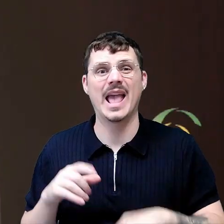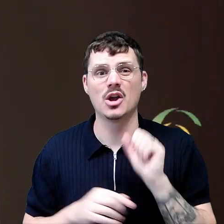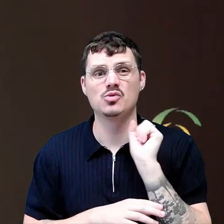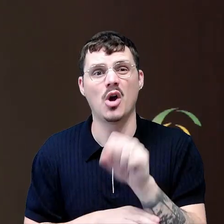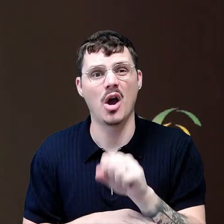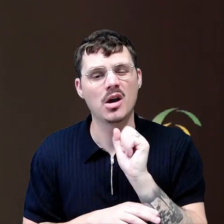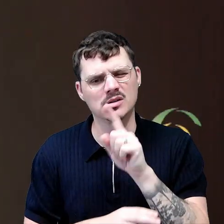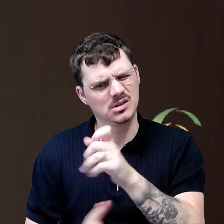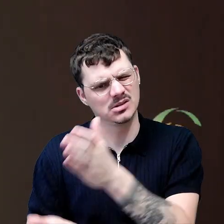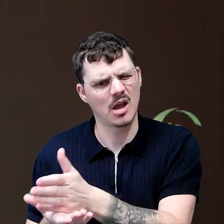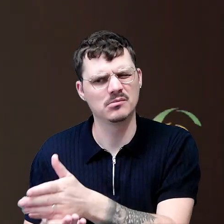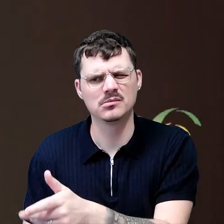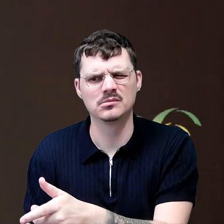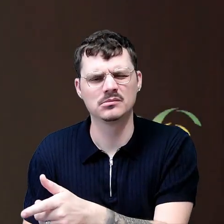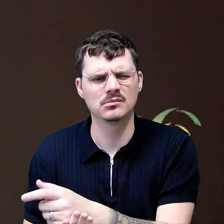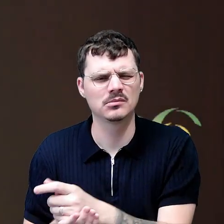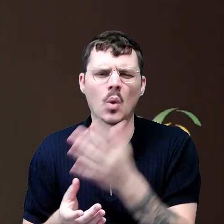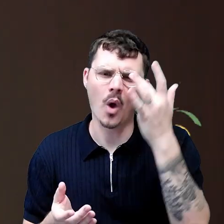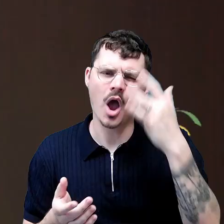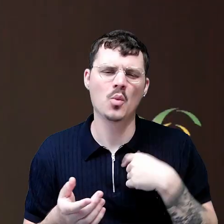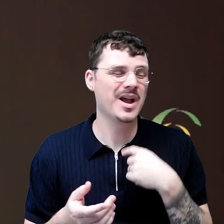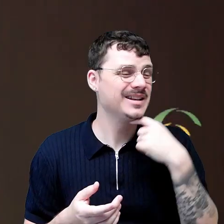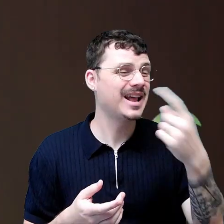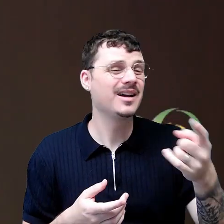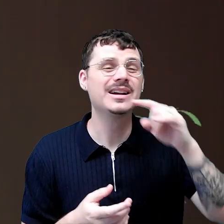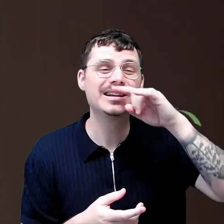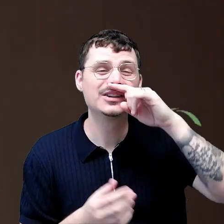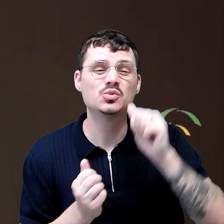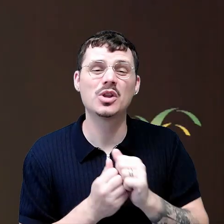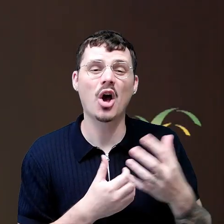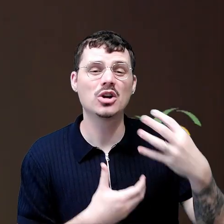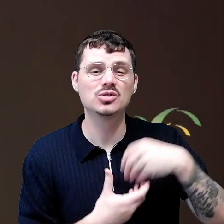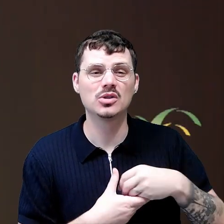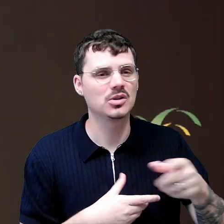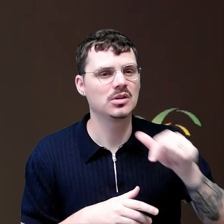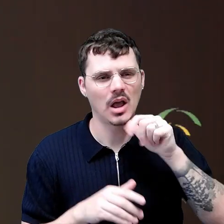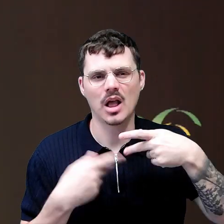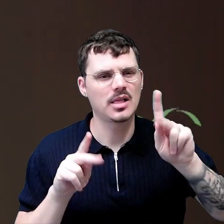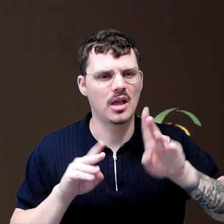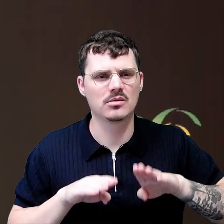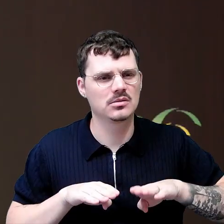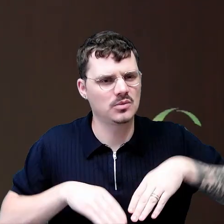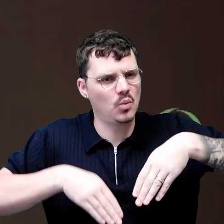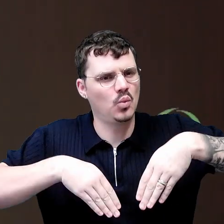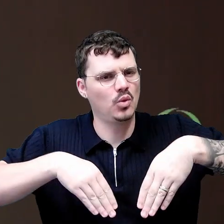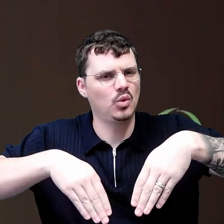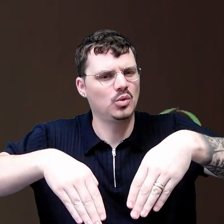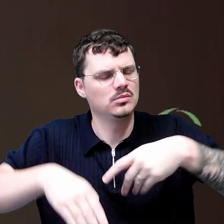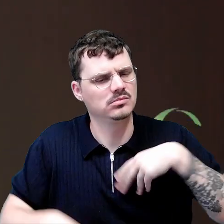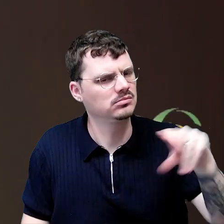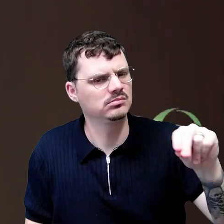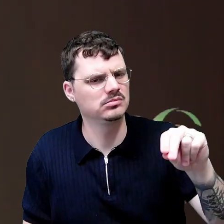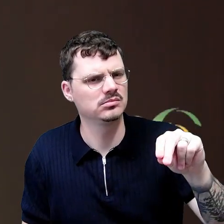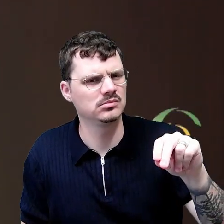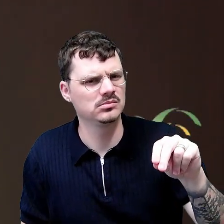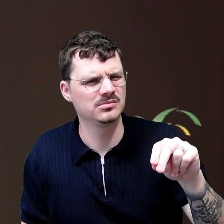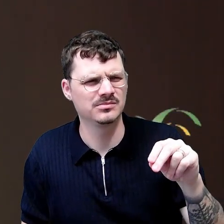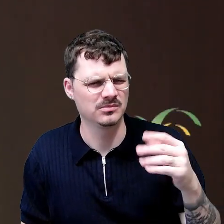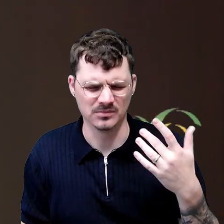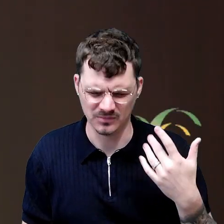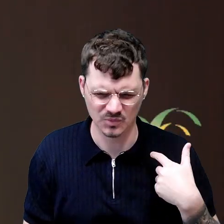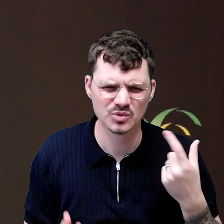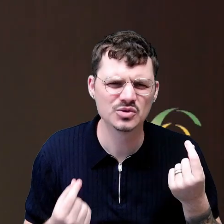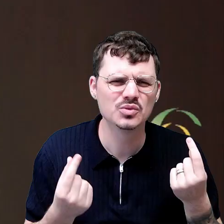rock? Why are we telling little kids with autism they can't walk on their toes? What are we